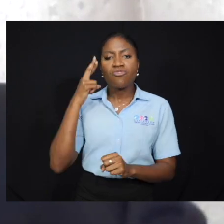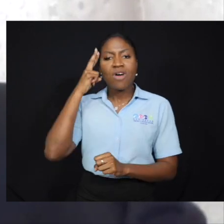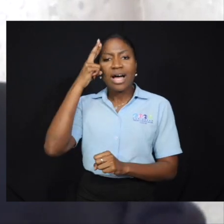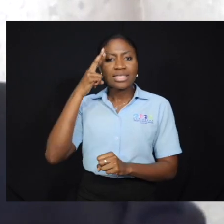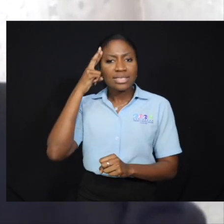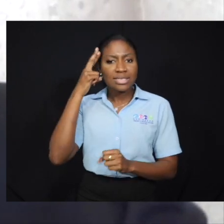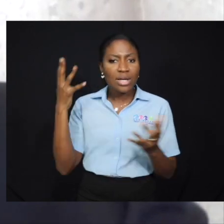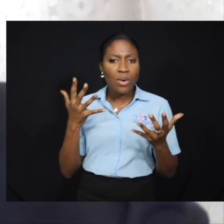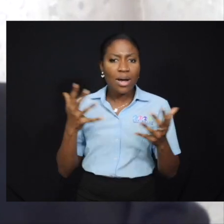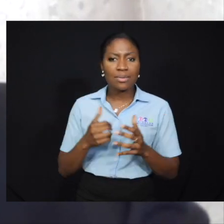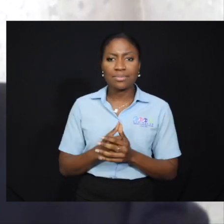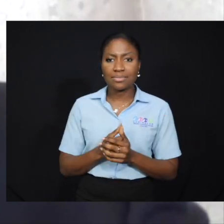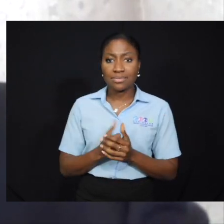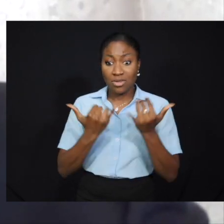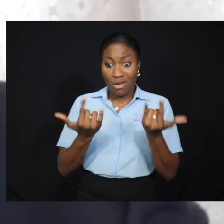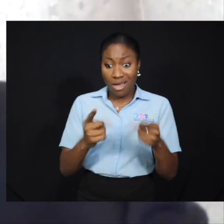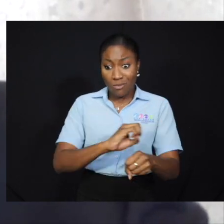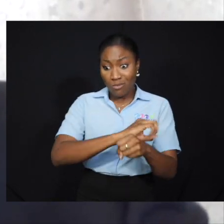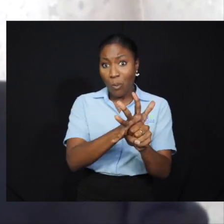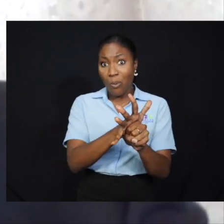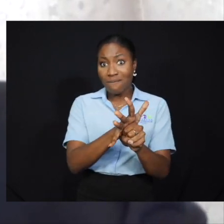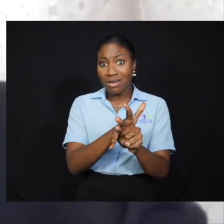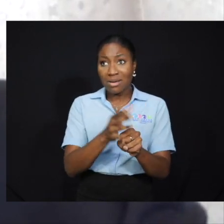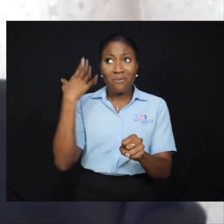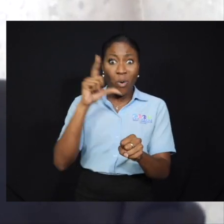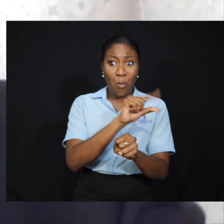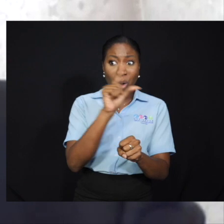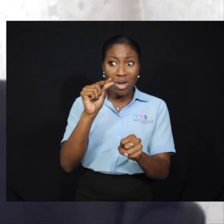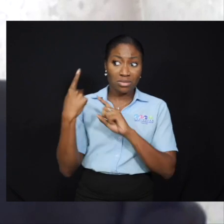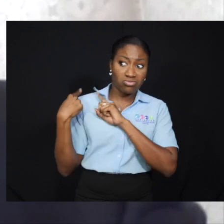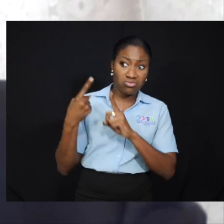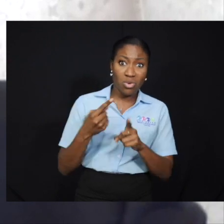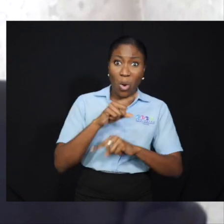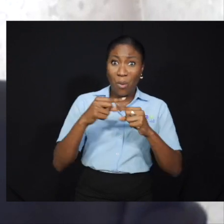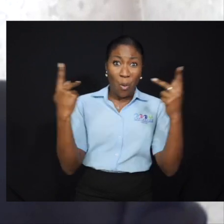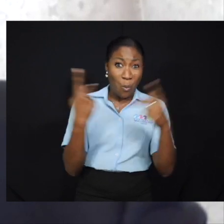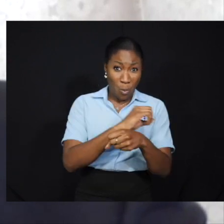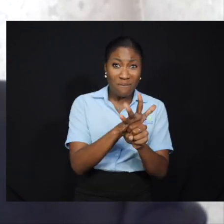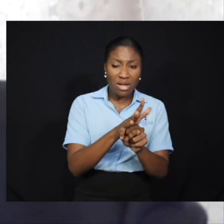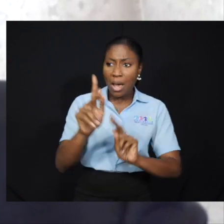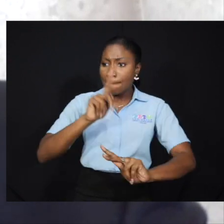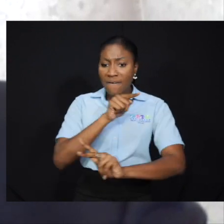that in the height of COVID-19 in 2020, that citizens still needed to apply